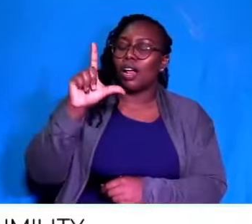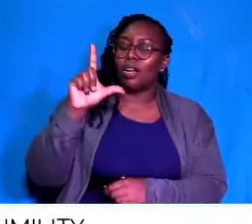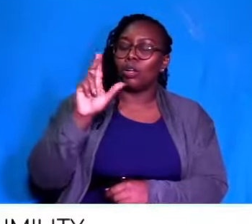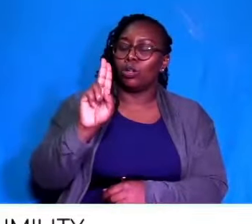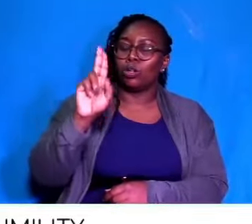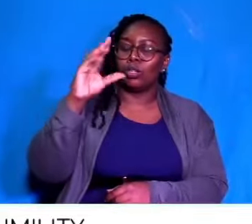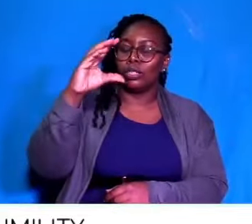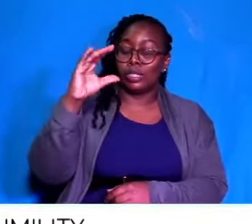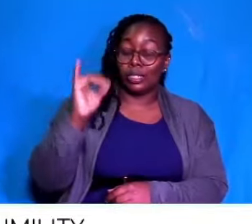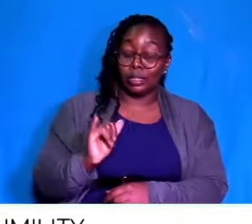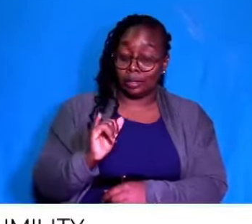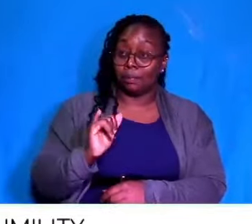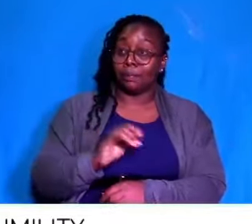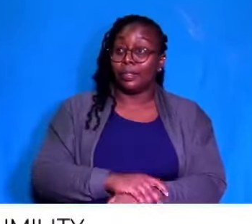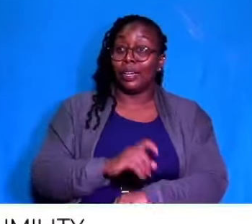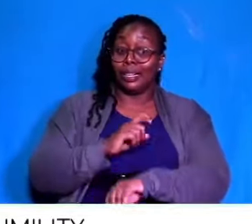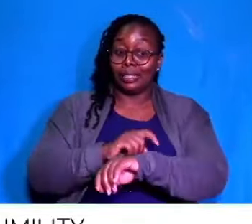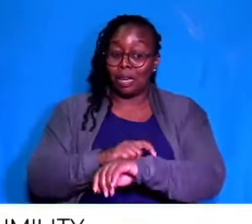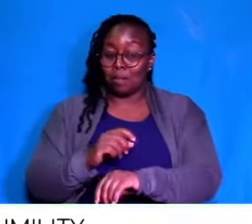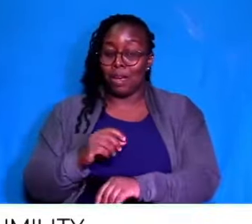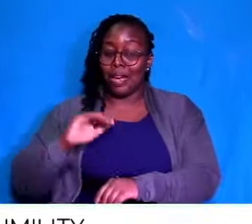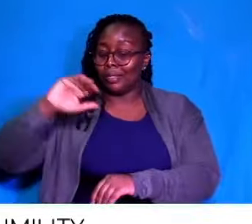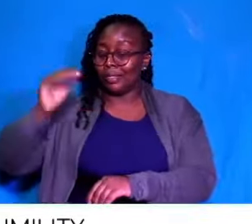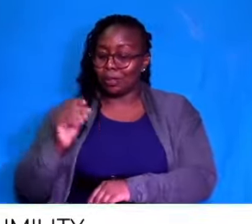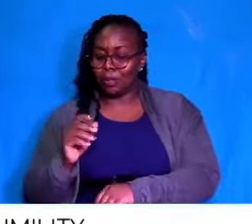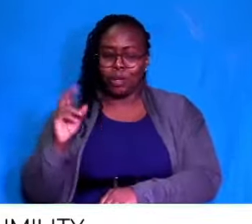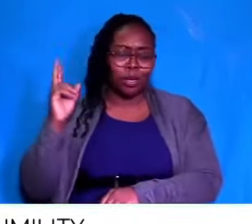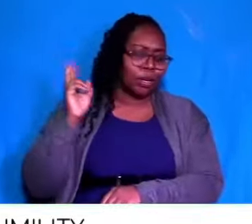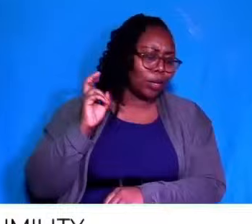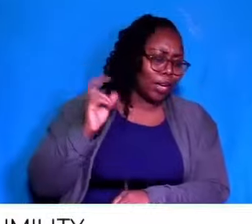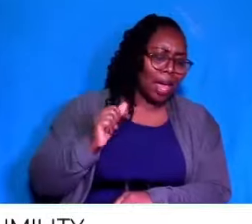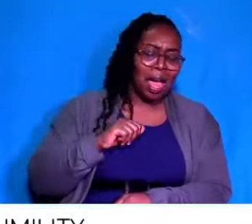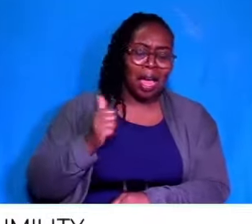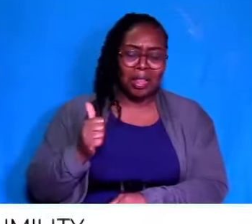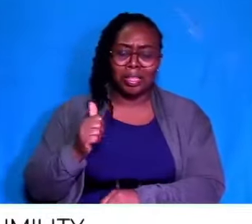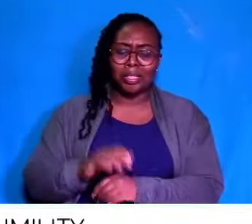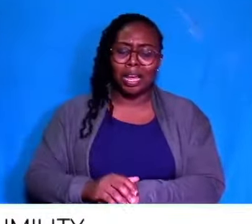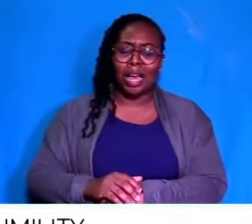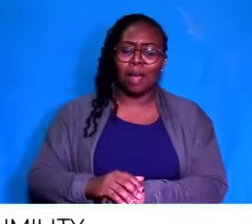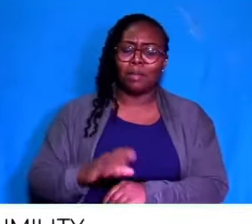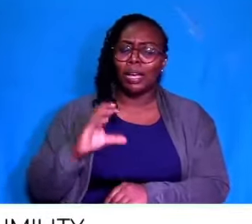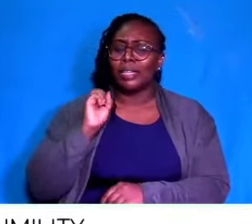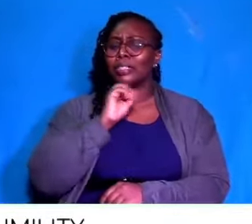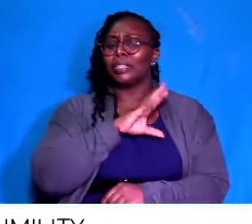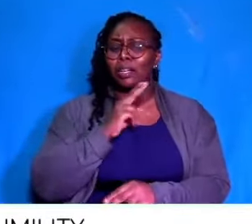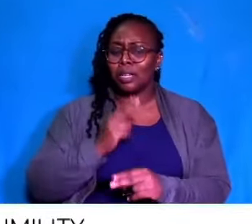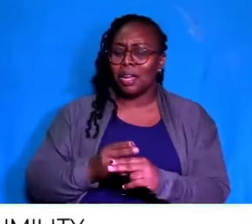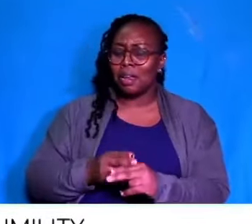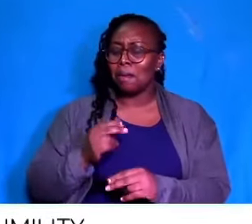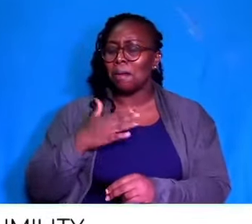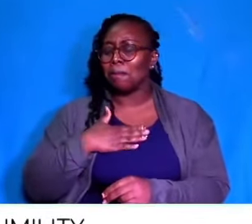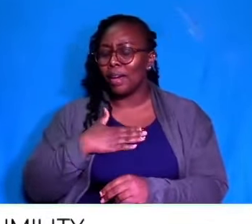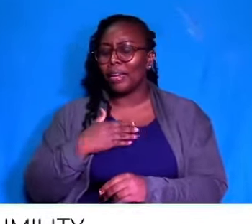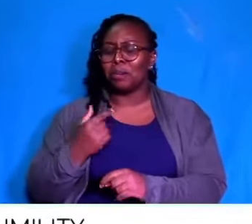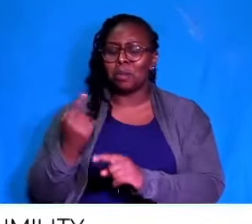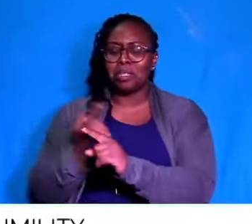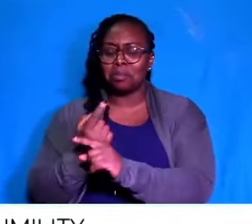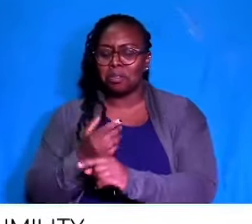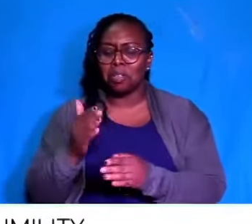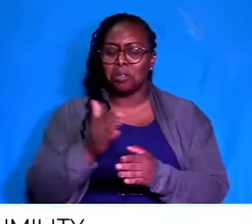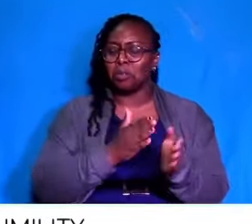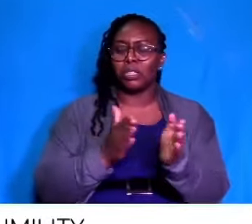And so if you're ever in town and hear anyone shout my name Micro, you know which season they were in, and quite a few of them still call me that. But what was